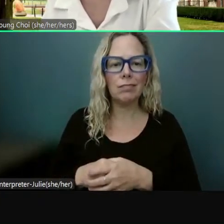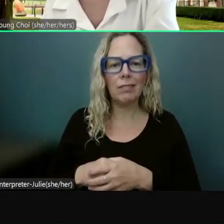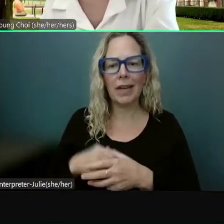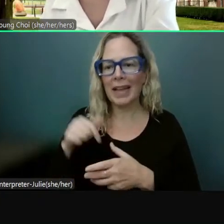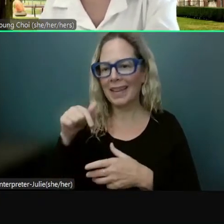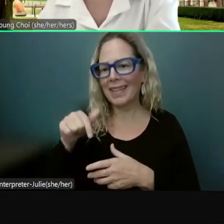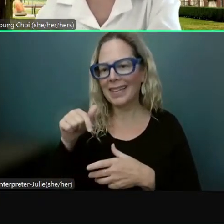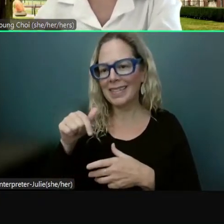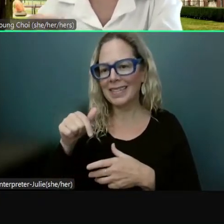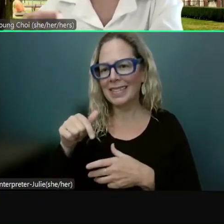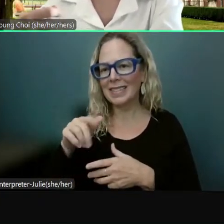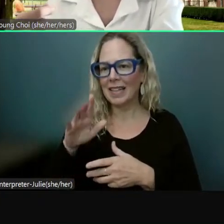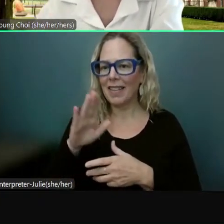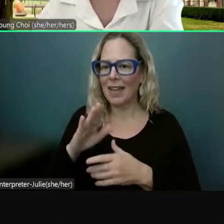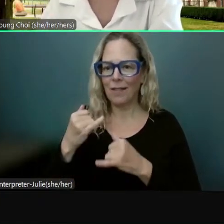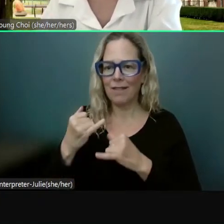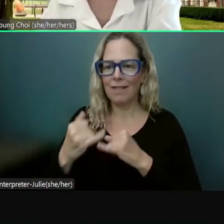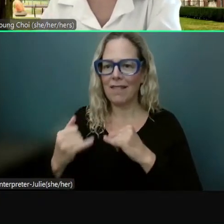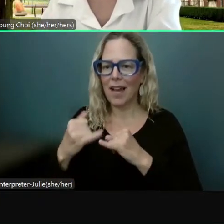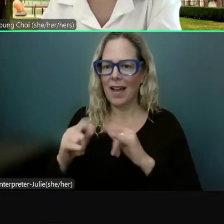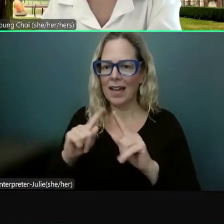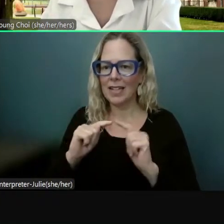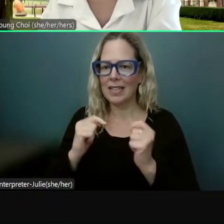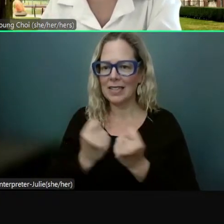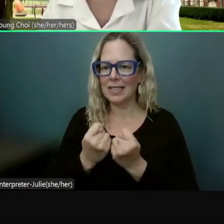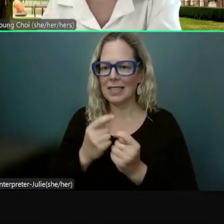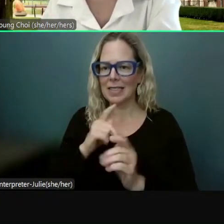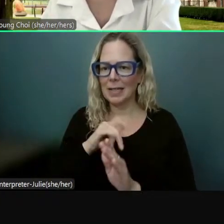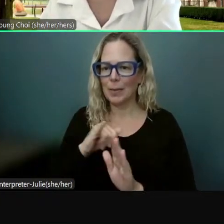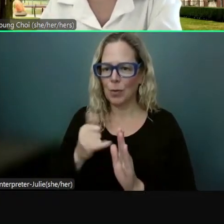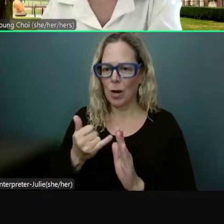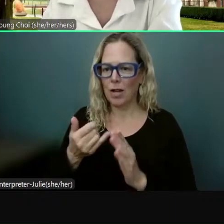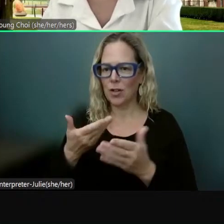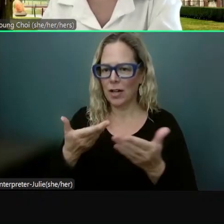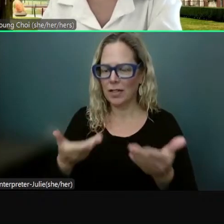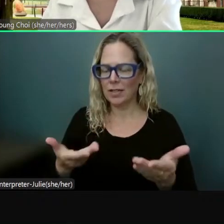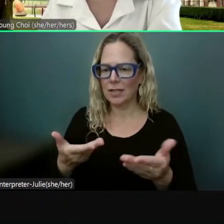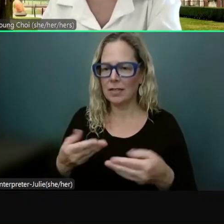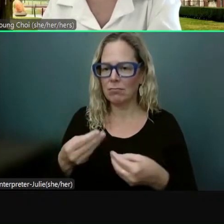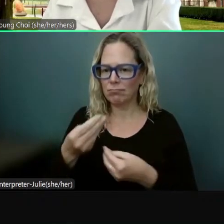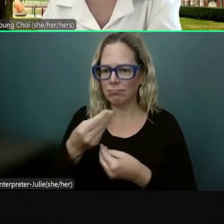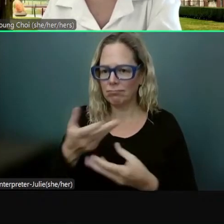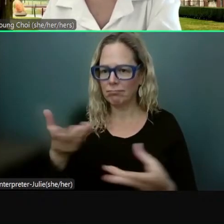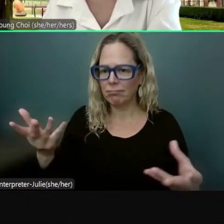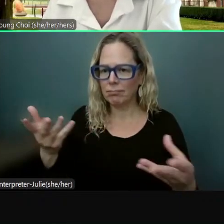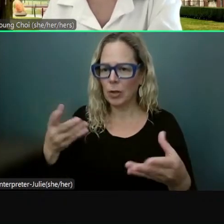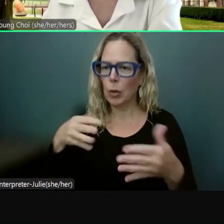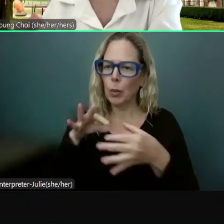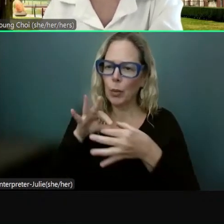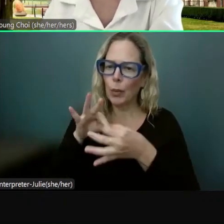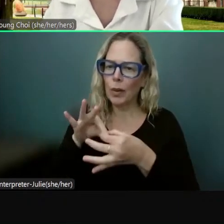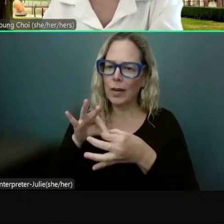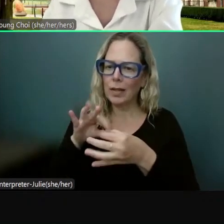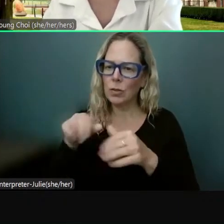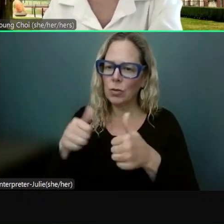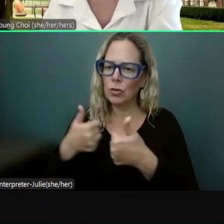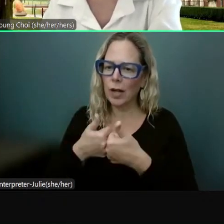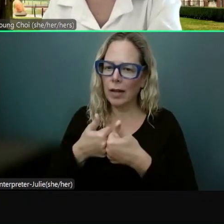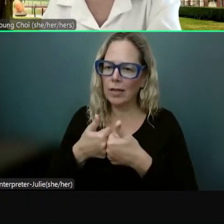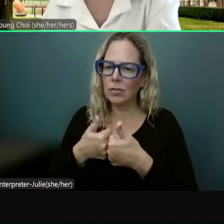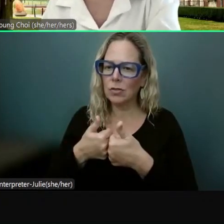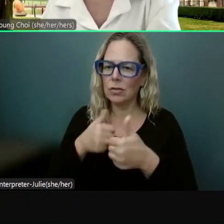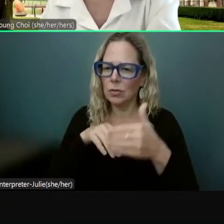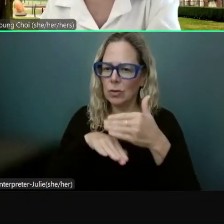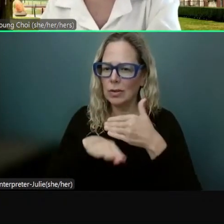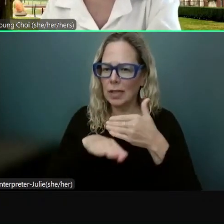project. So to share their discussion over accessibility challenges in healthcare